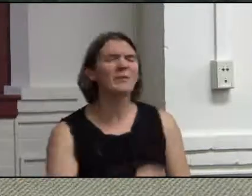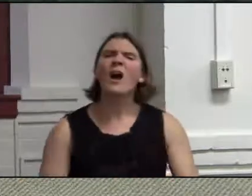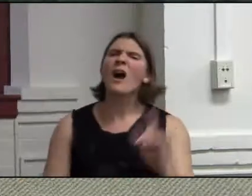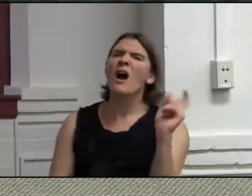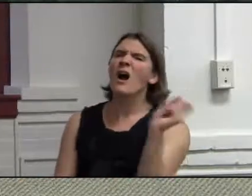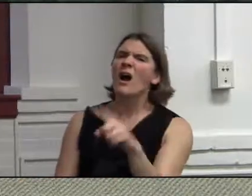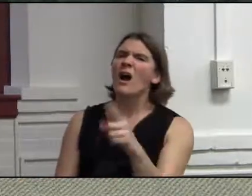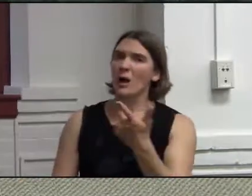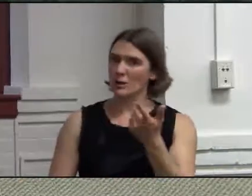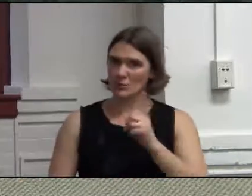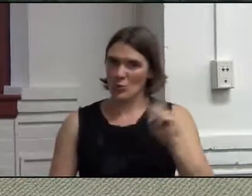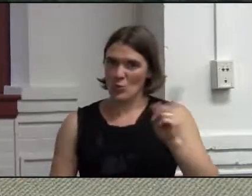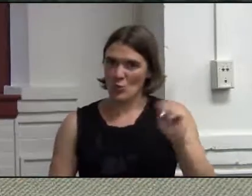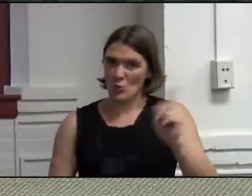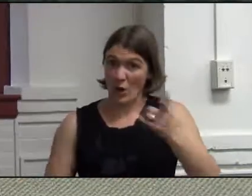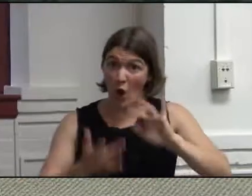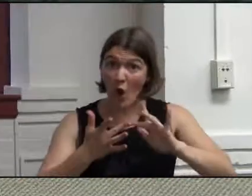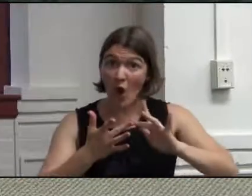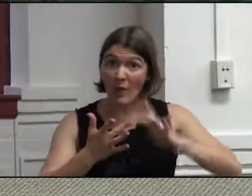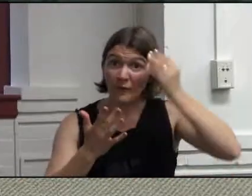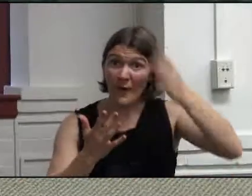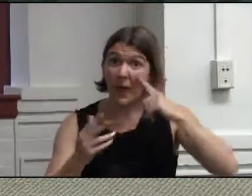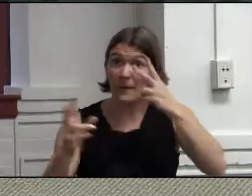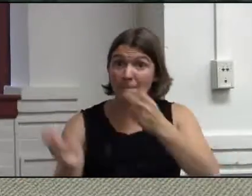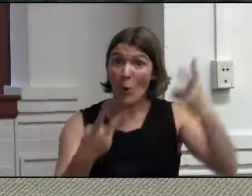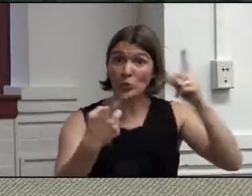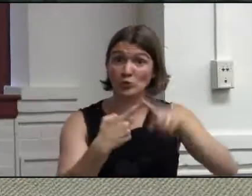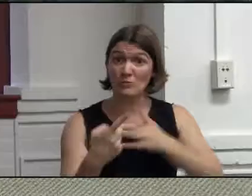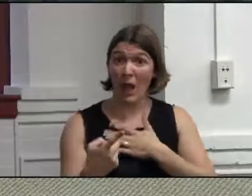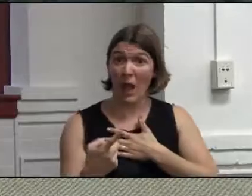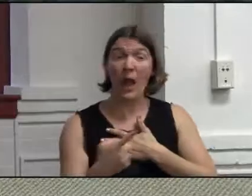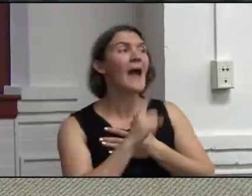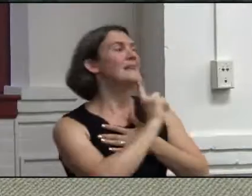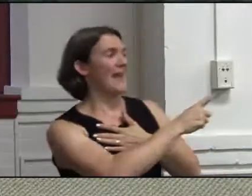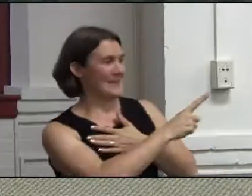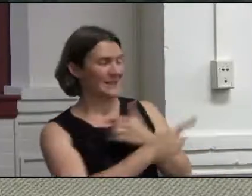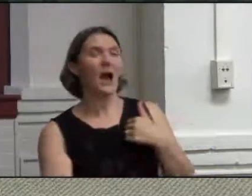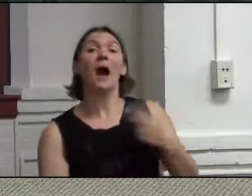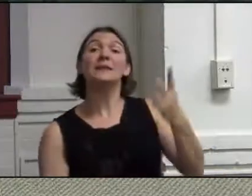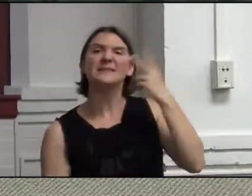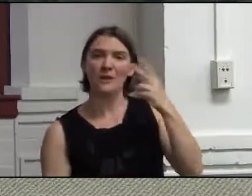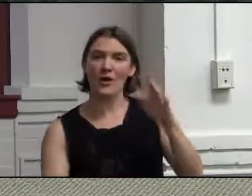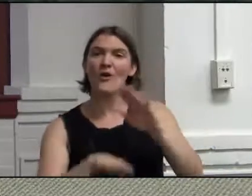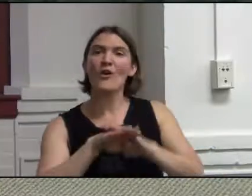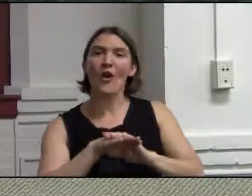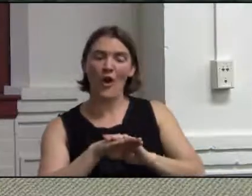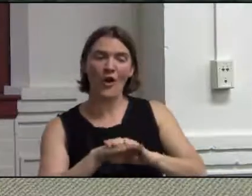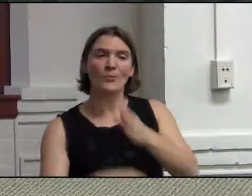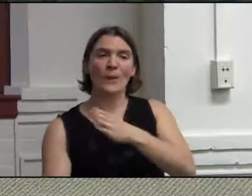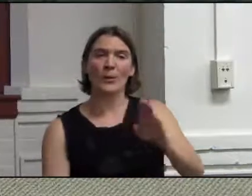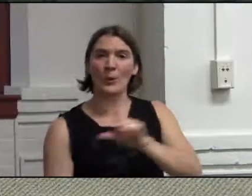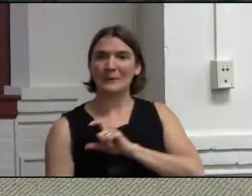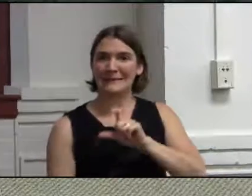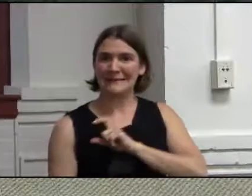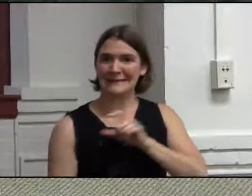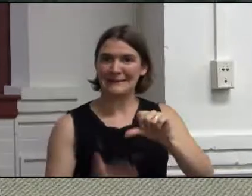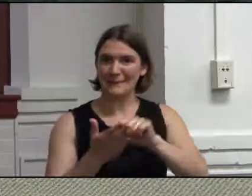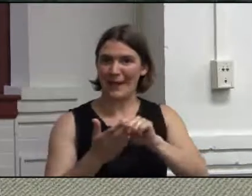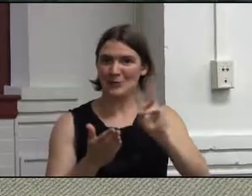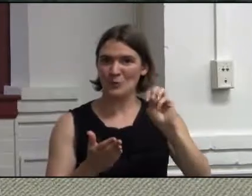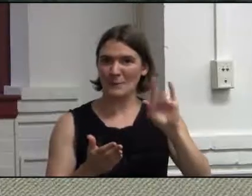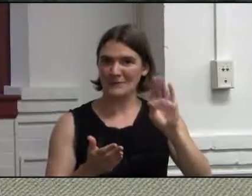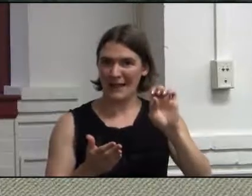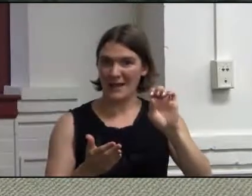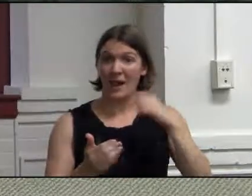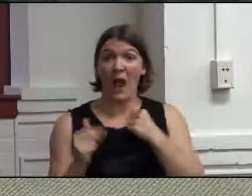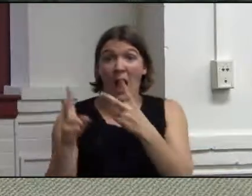there information? Where can I find that online so I can repost it on my page? And Yes, I have seen it on the scanner page, and I have downloaded it because